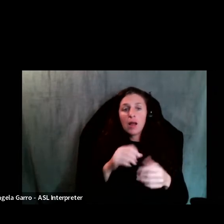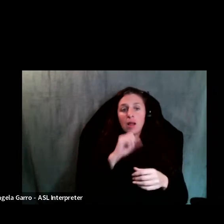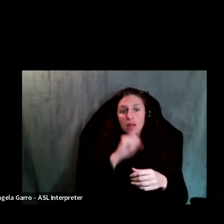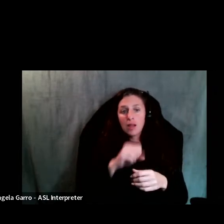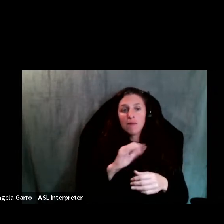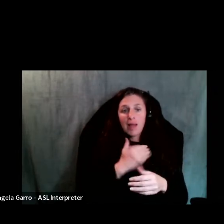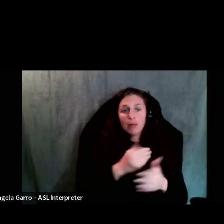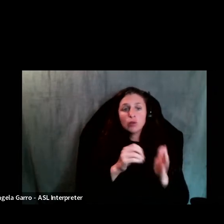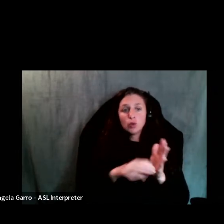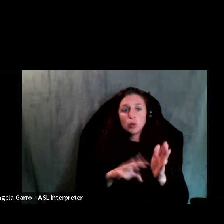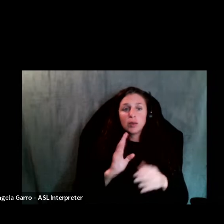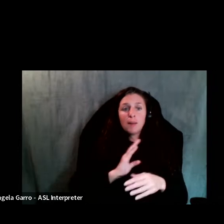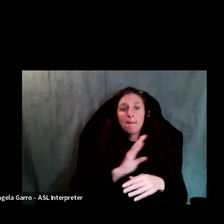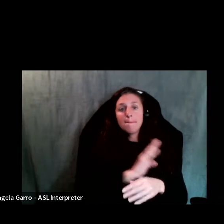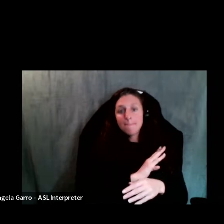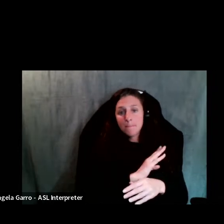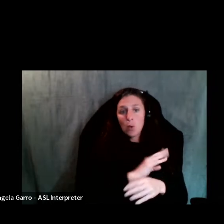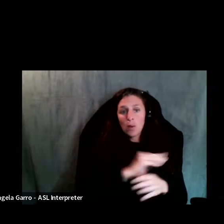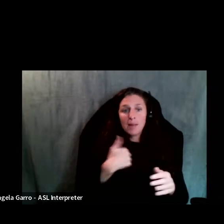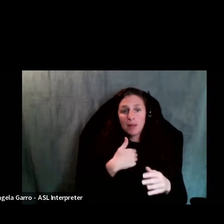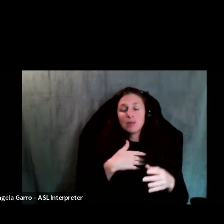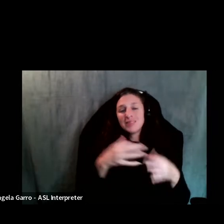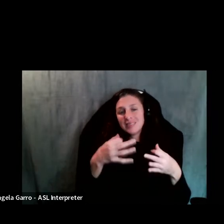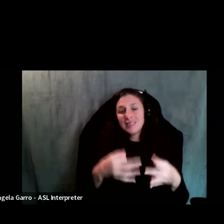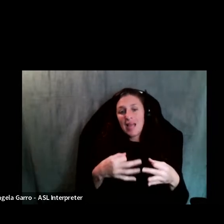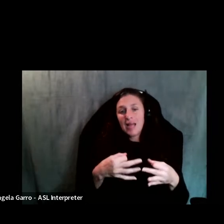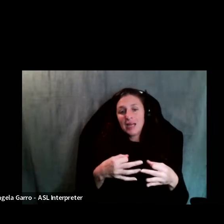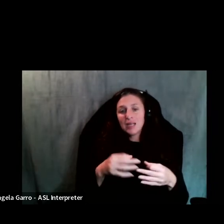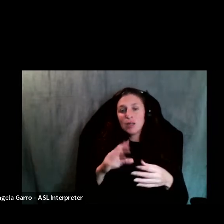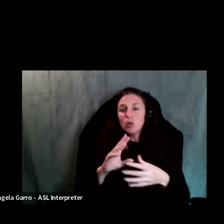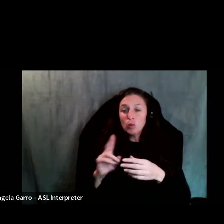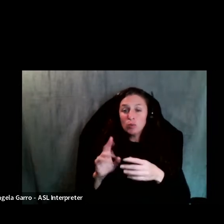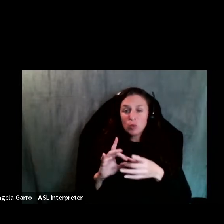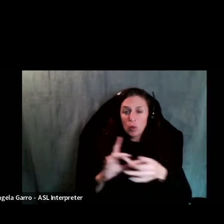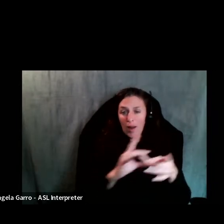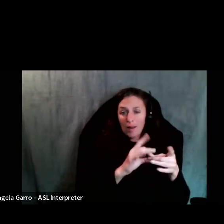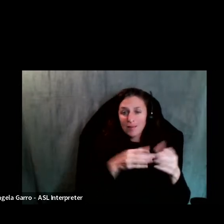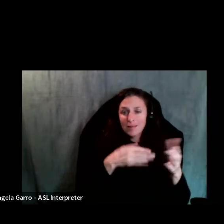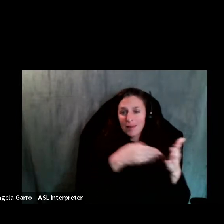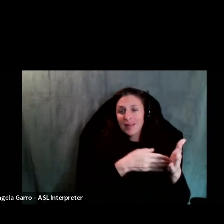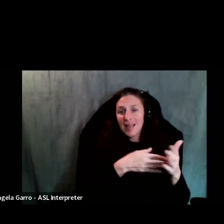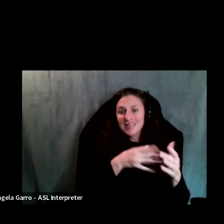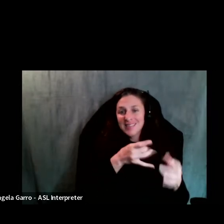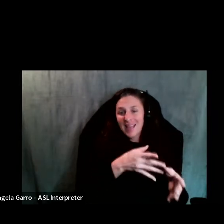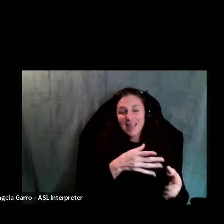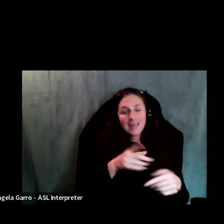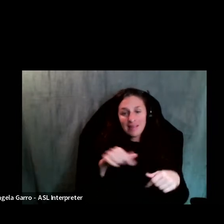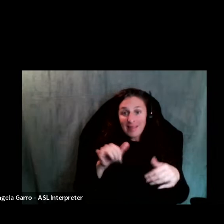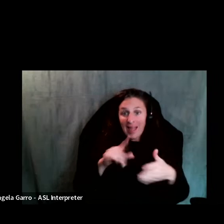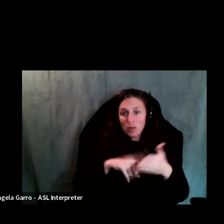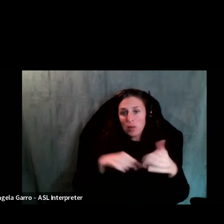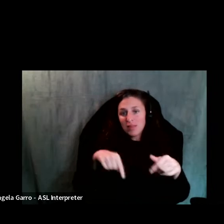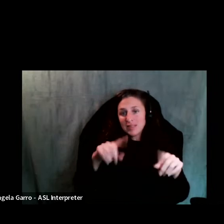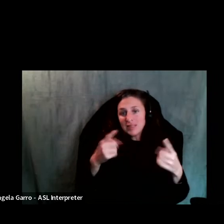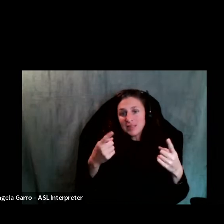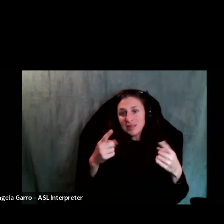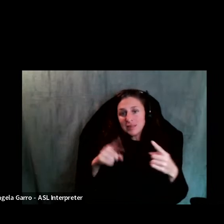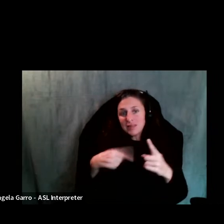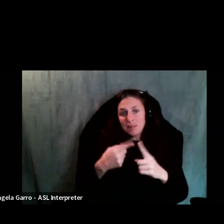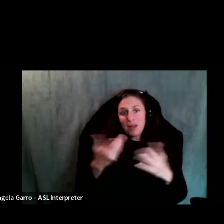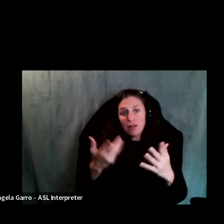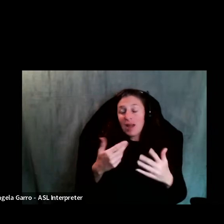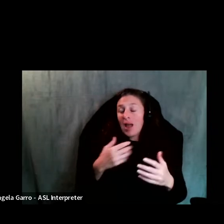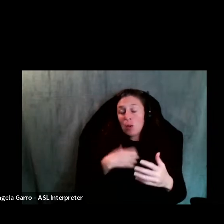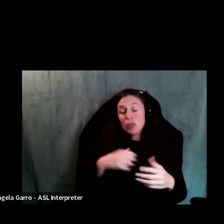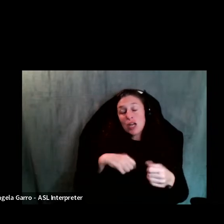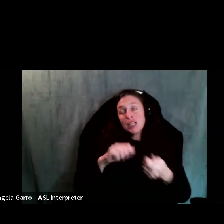about the United Against Hate, because that's what this is about here. I can't change the world. I wish I could. I'd run for president,